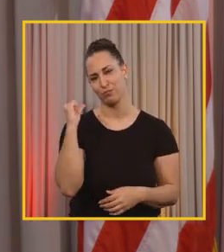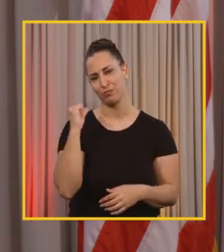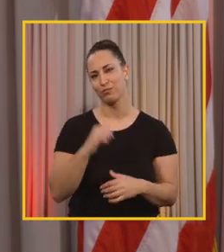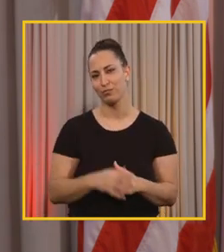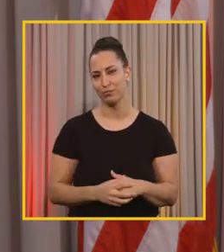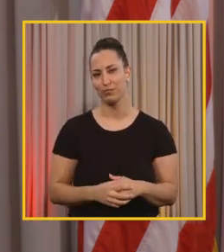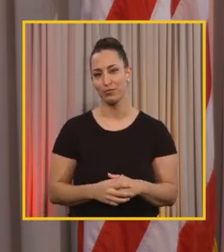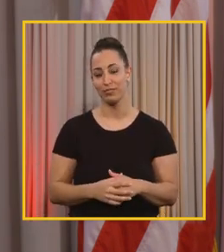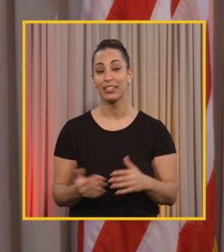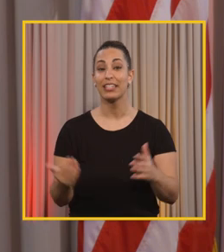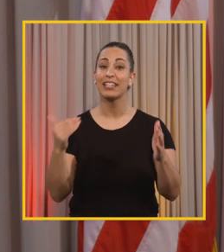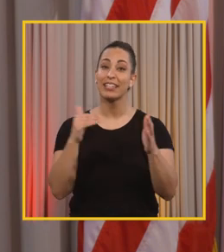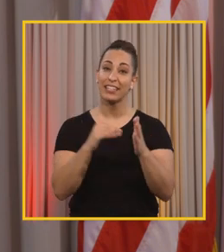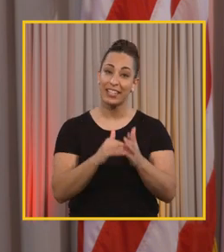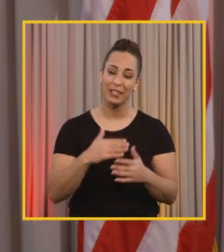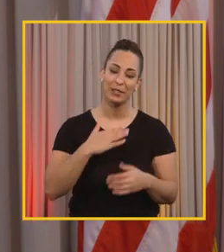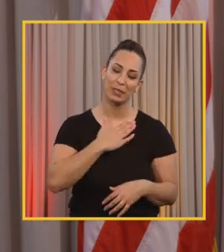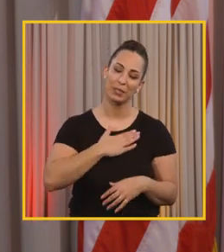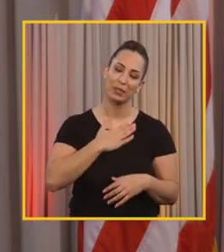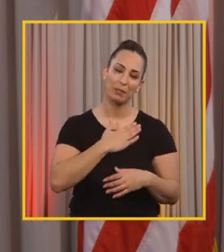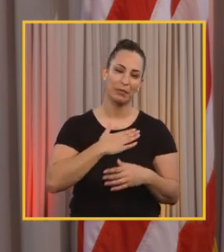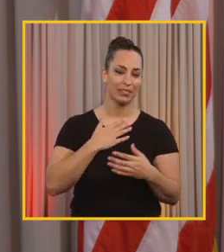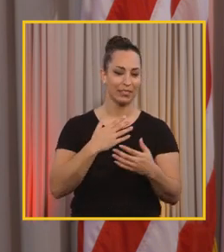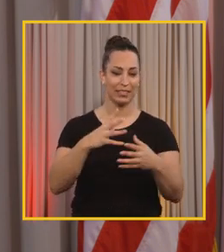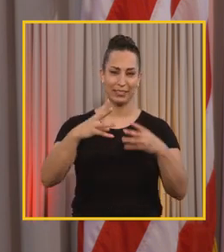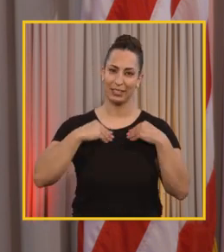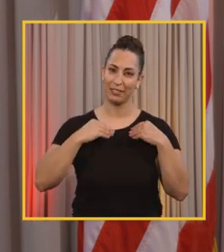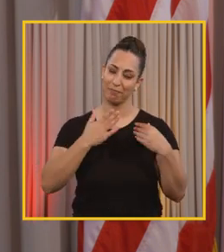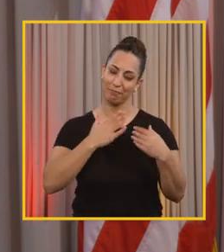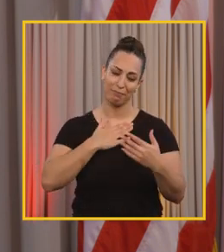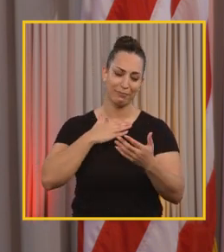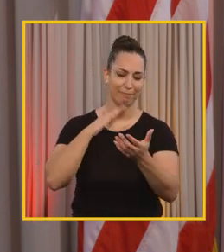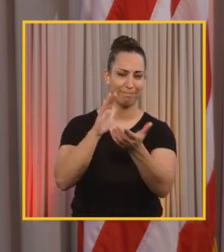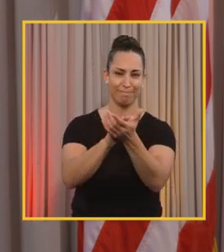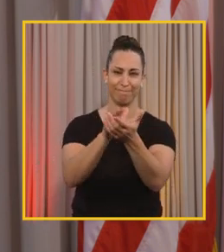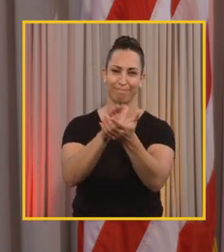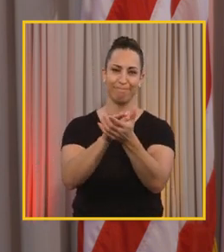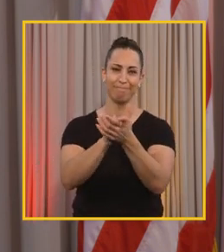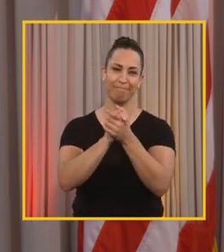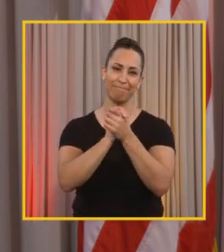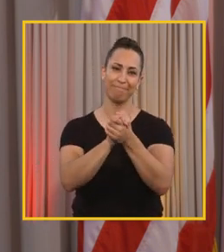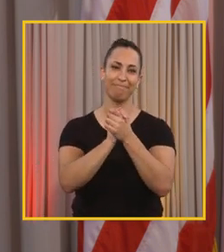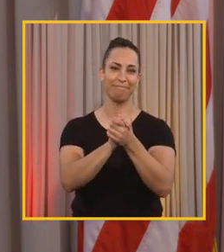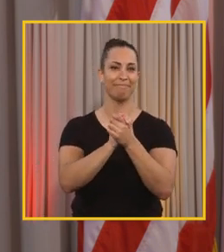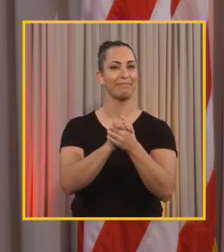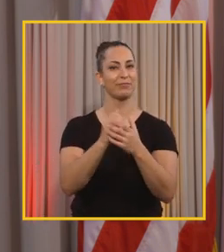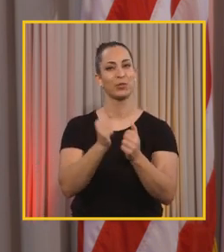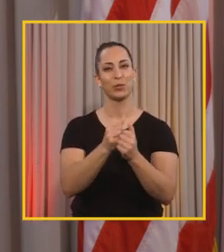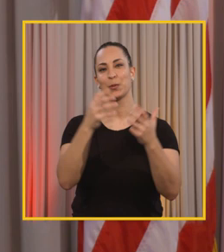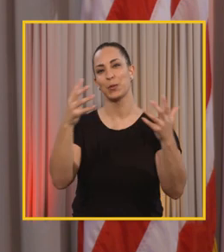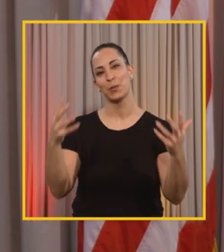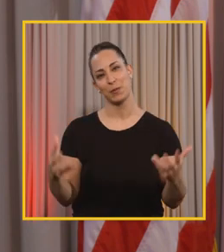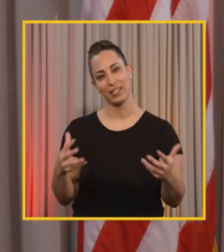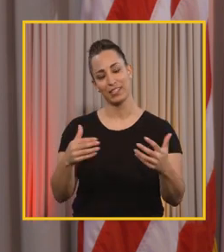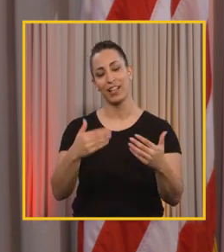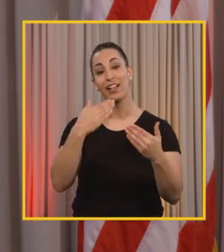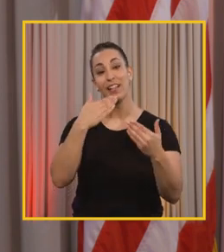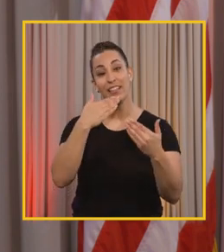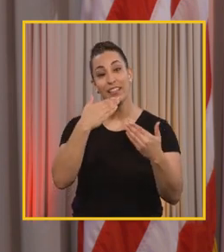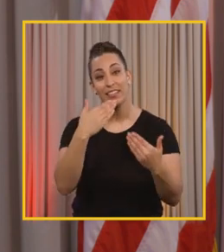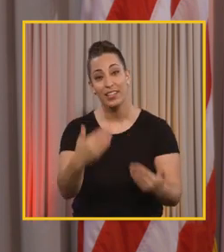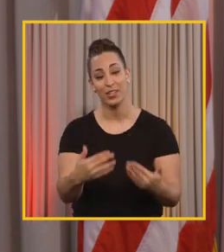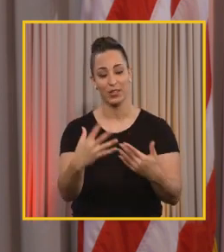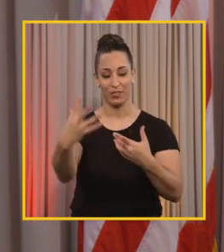not forget you. Again, please accept my heartfelt